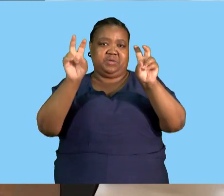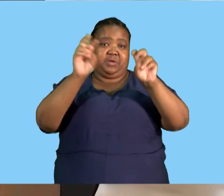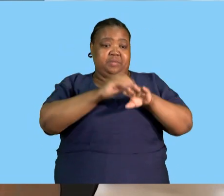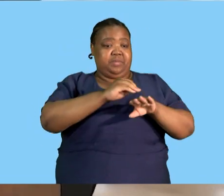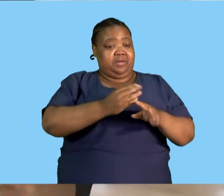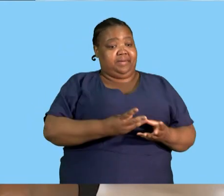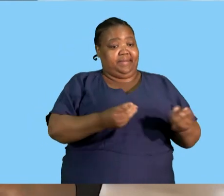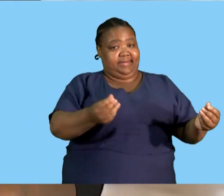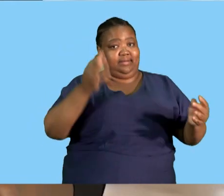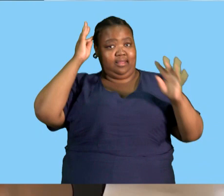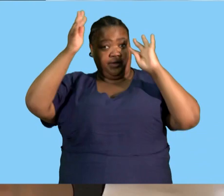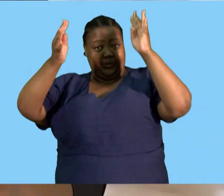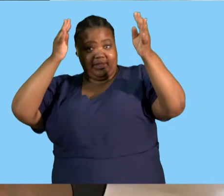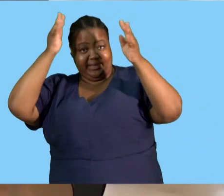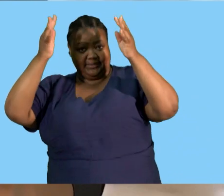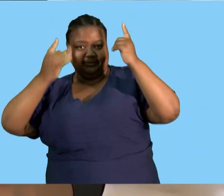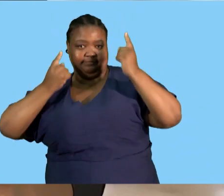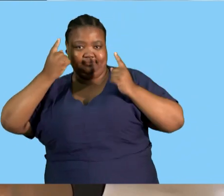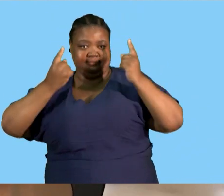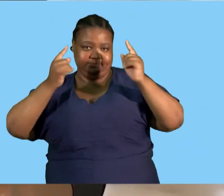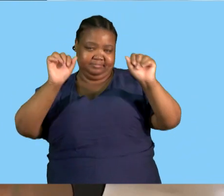problem solving and creative thinking.